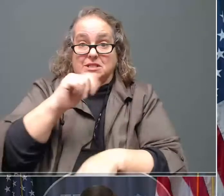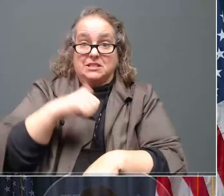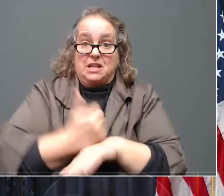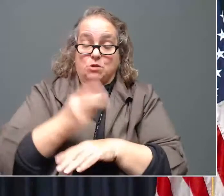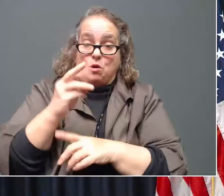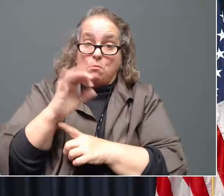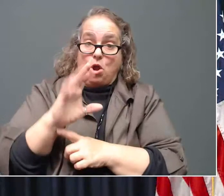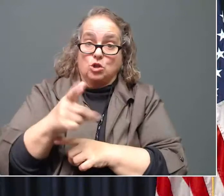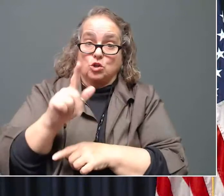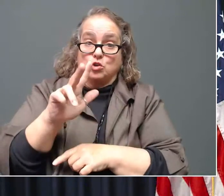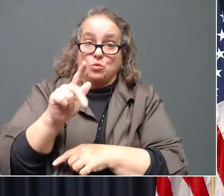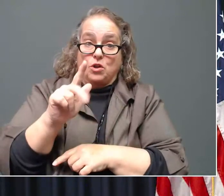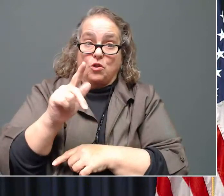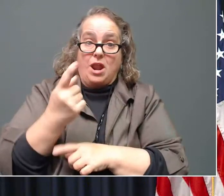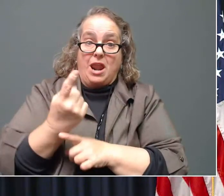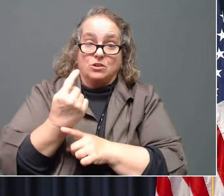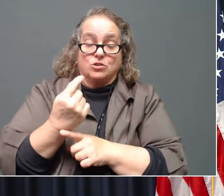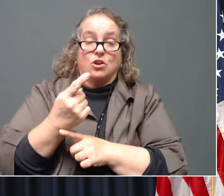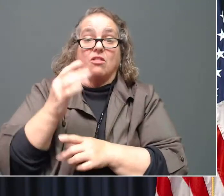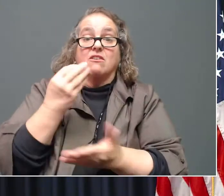fund has raised